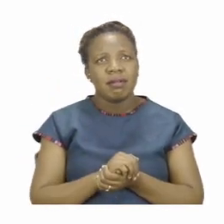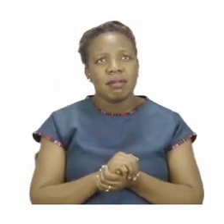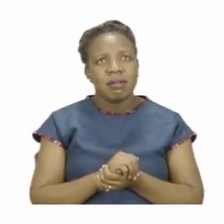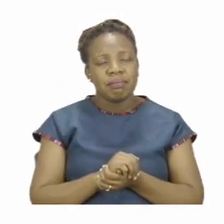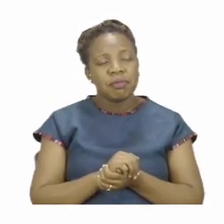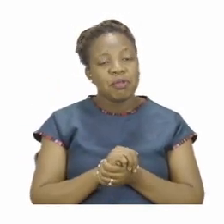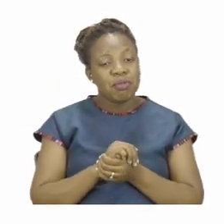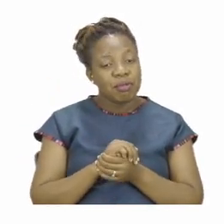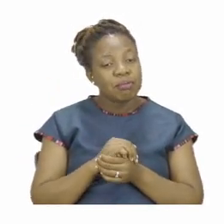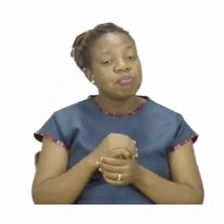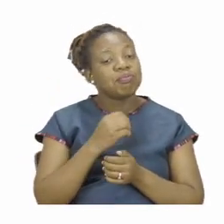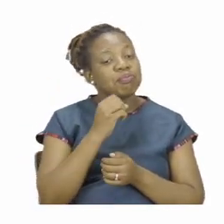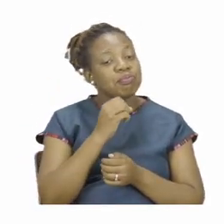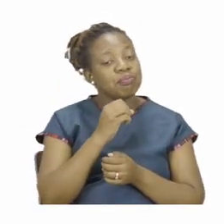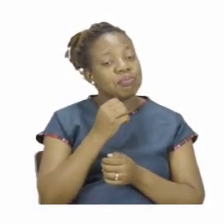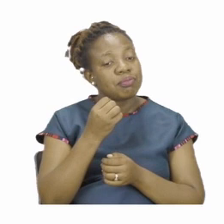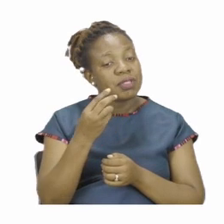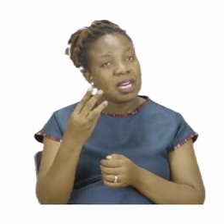100 to